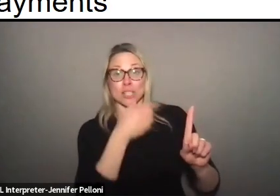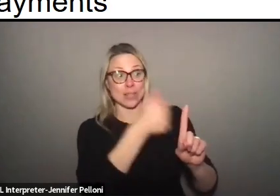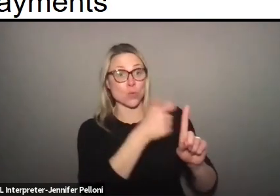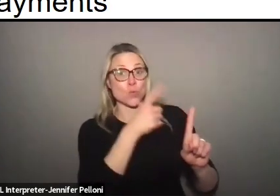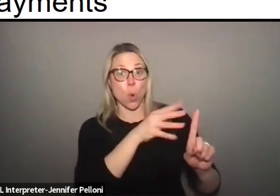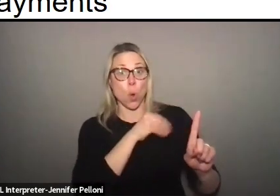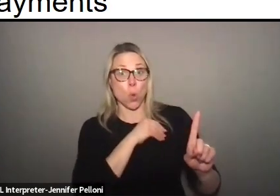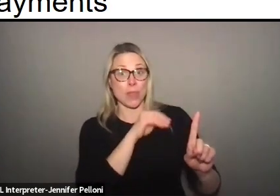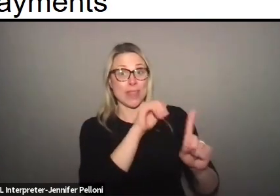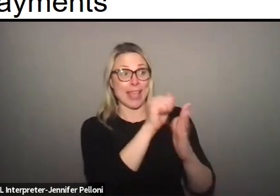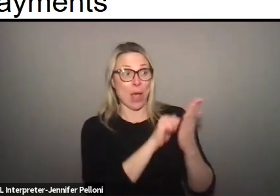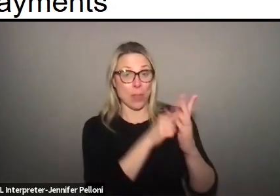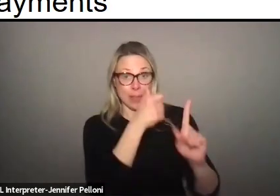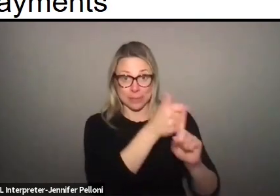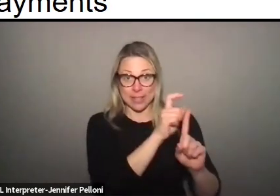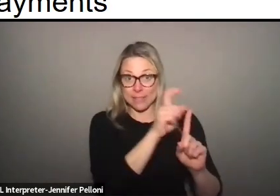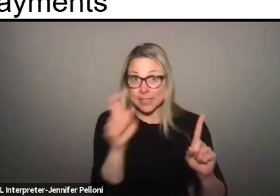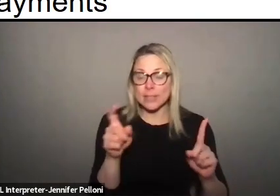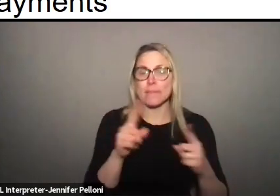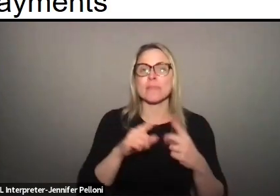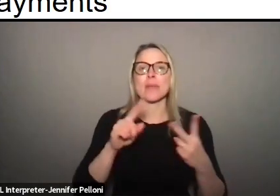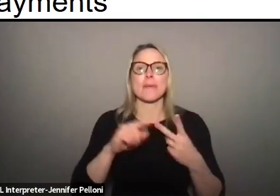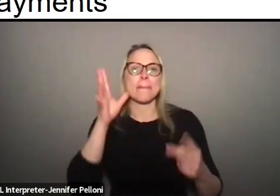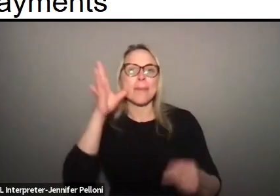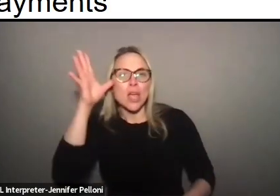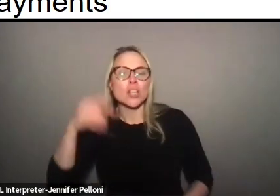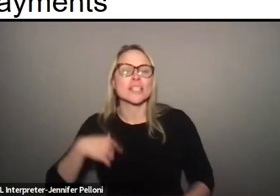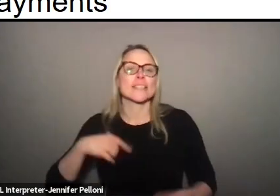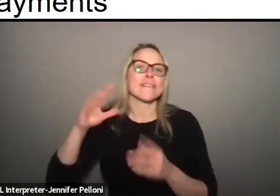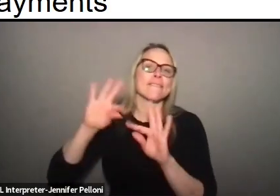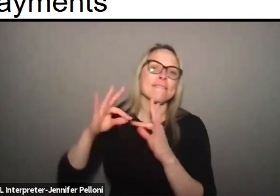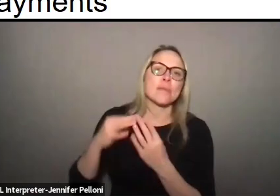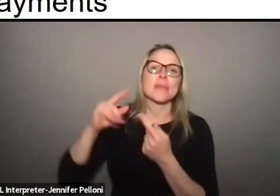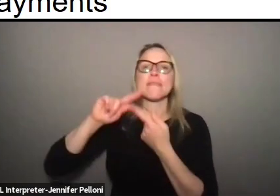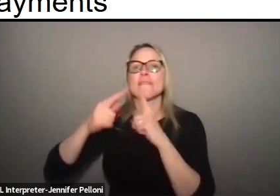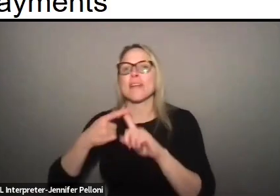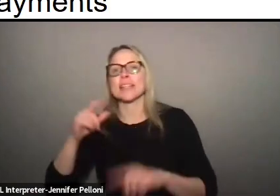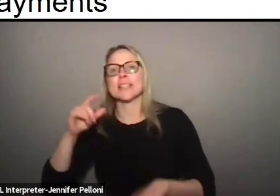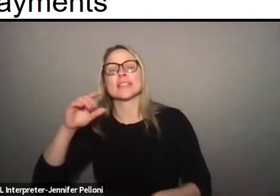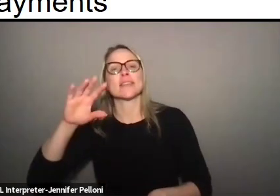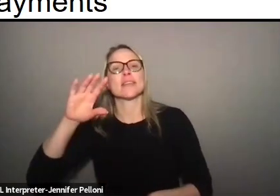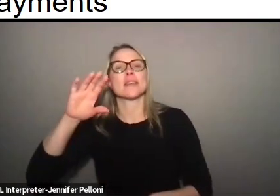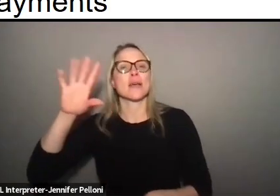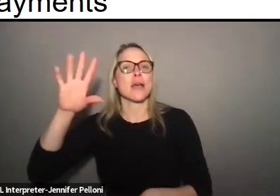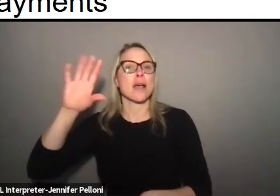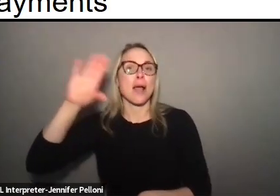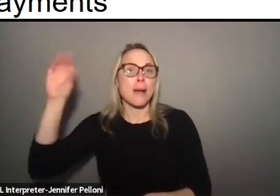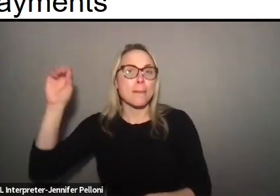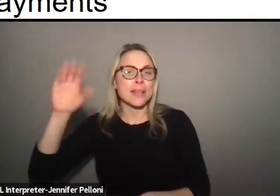their family, friends. In the future, if there's employers that want to make contributions,